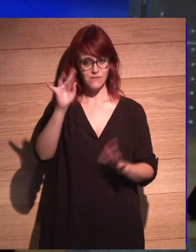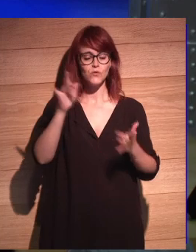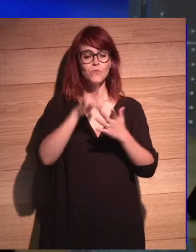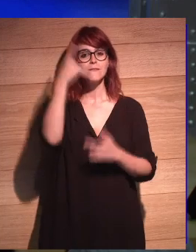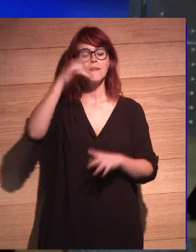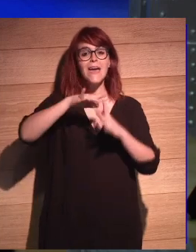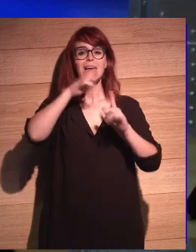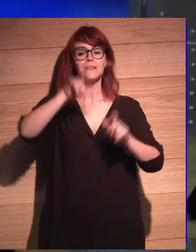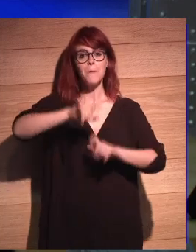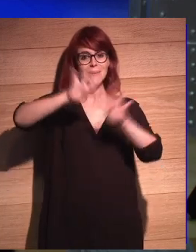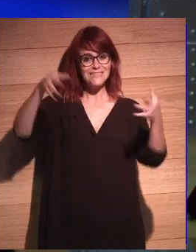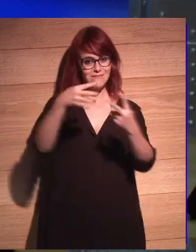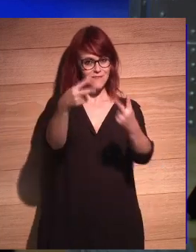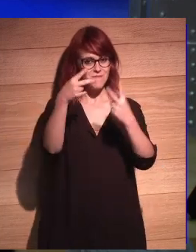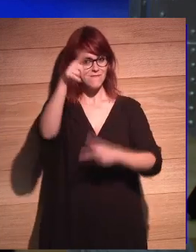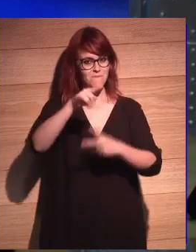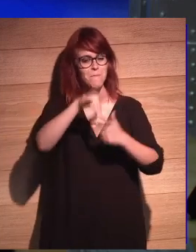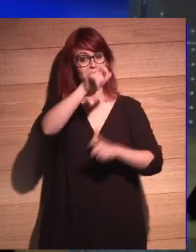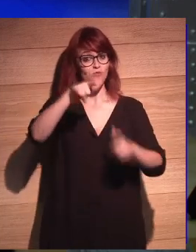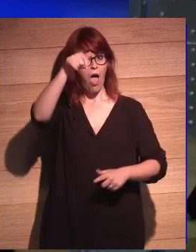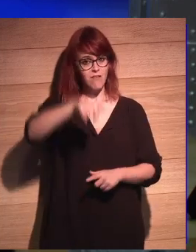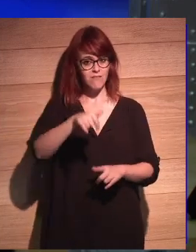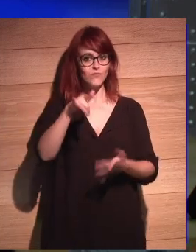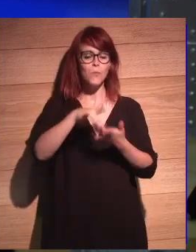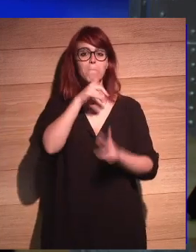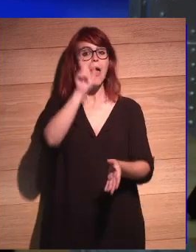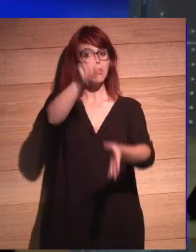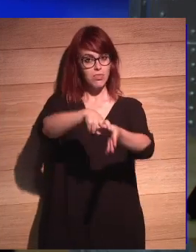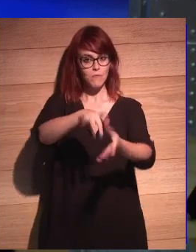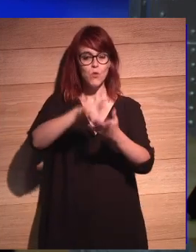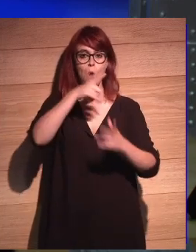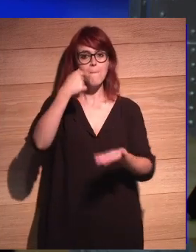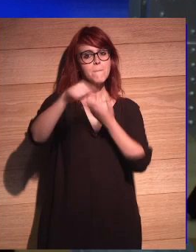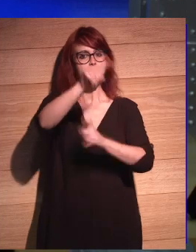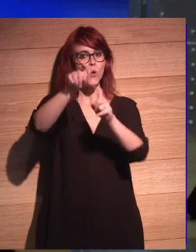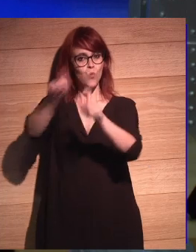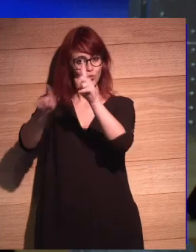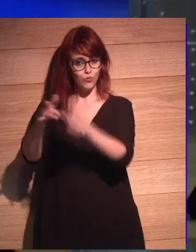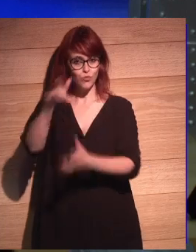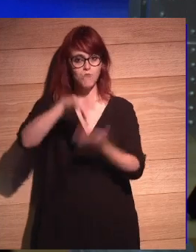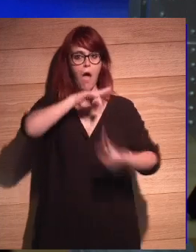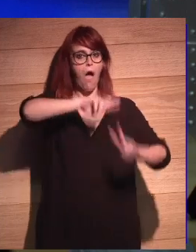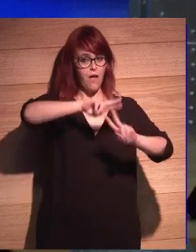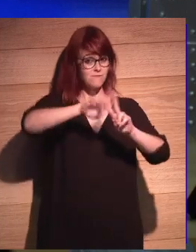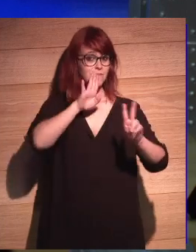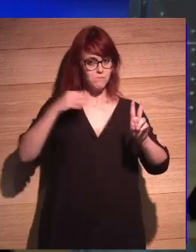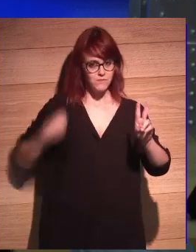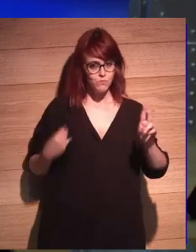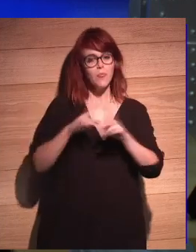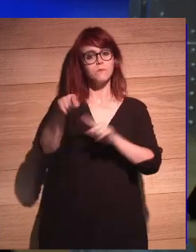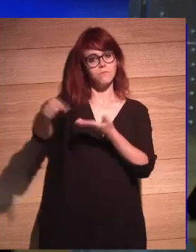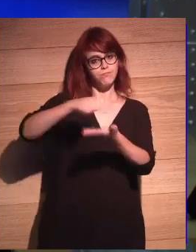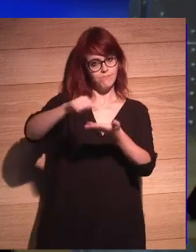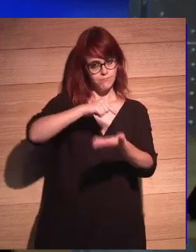hashtag XRFest. And for the people watching this through streaming and people here in the room, you can send